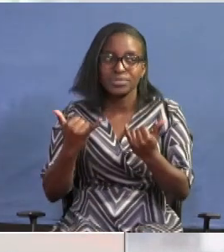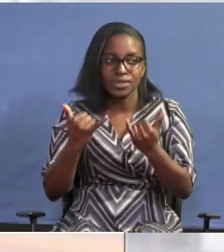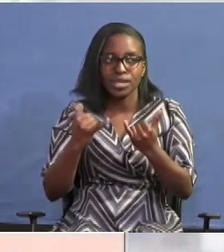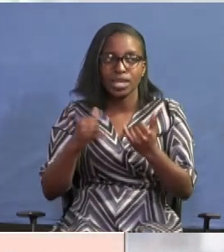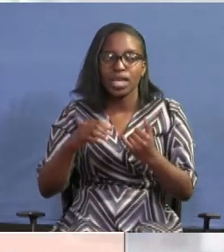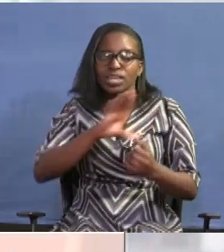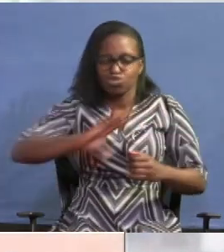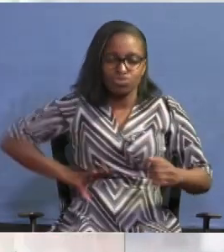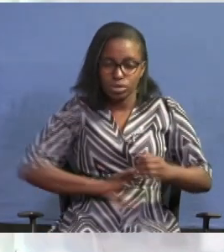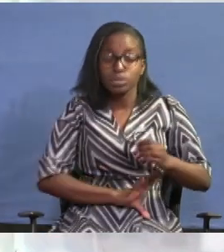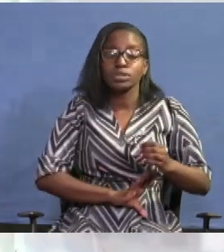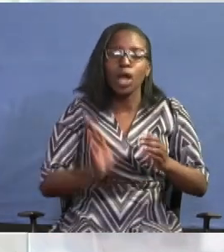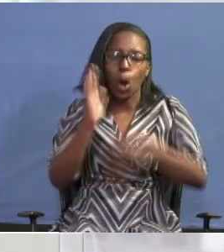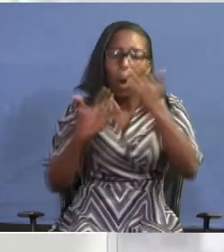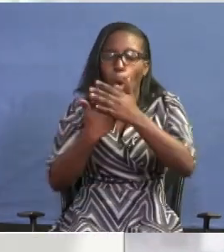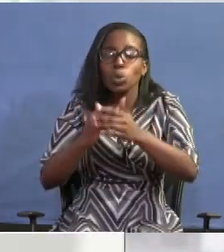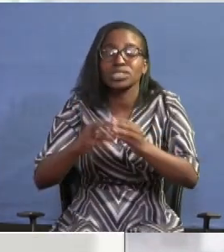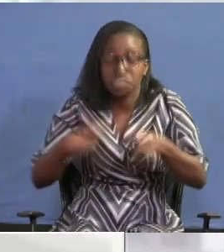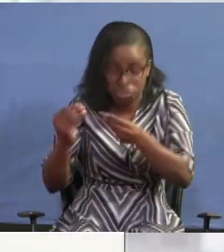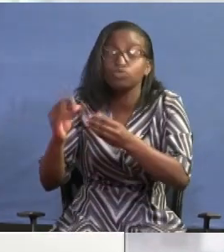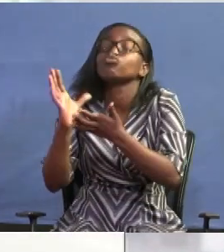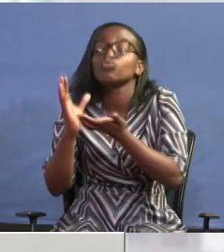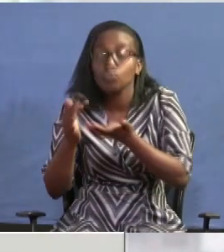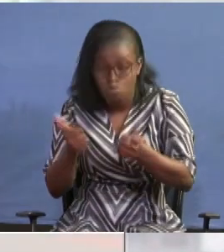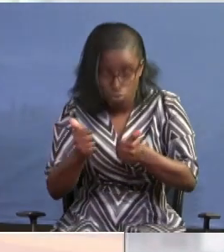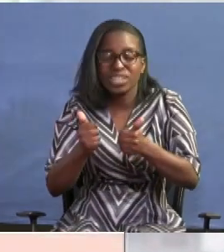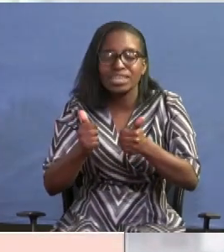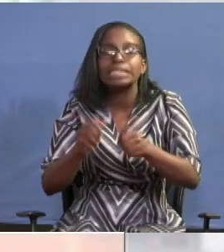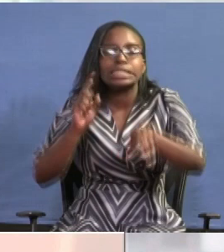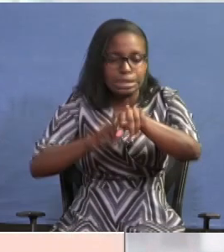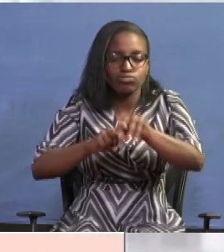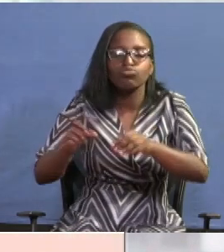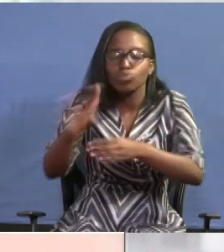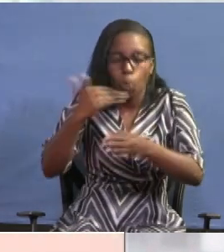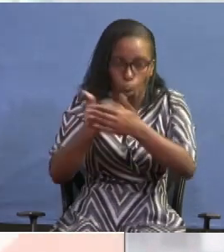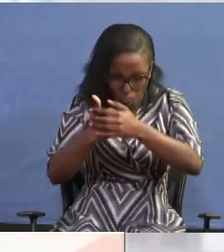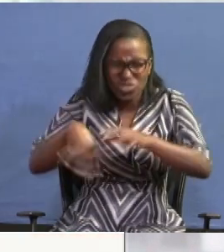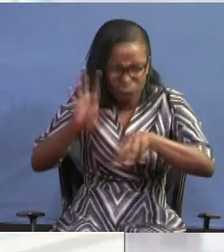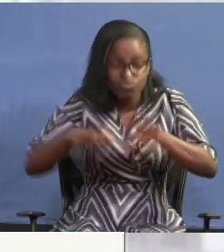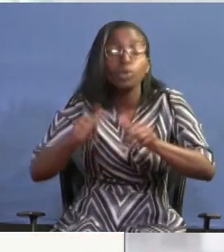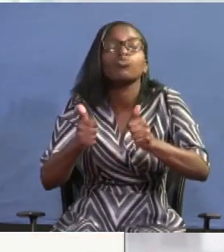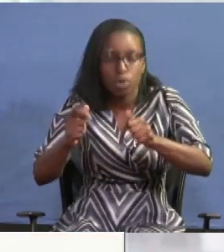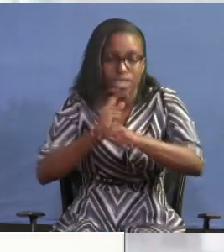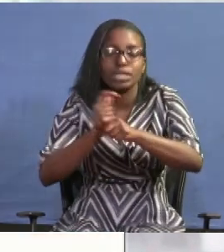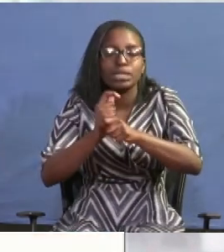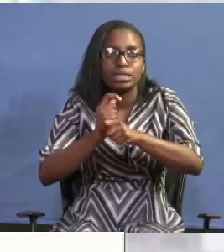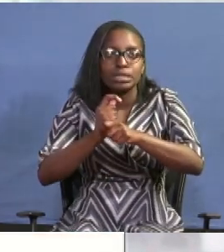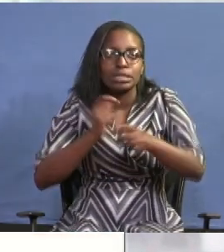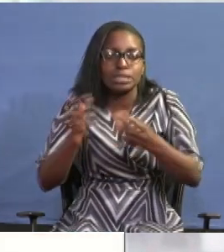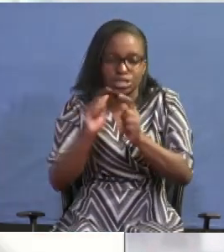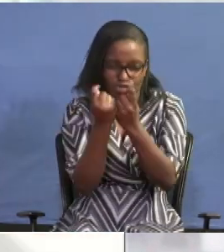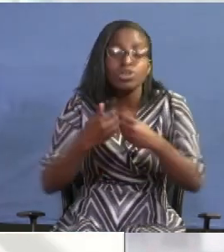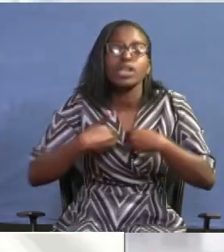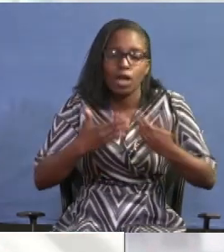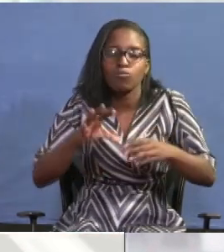China is looking to import more agricultural products from African countries to address trade deficit. The first batch of South African